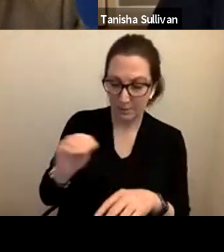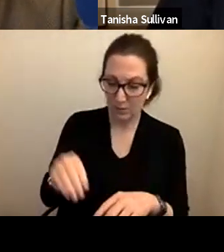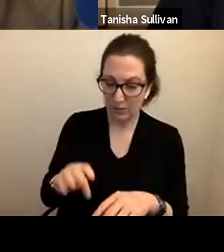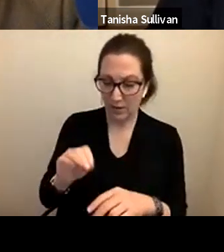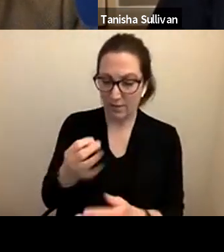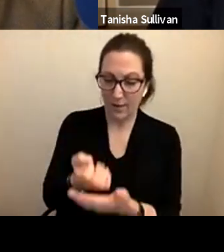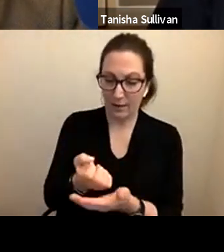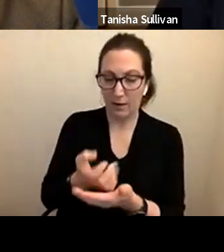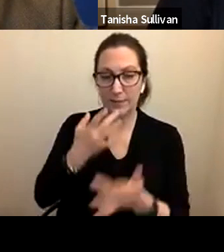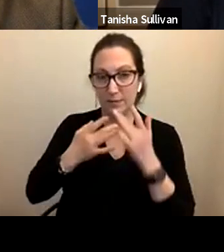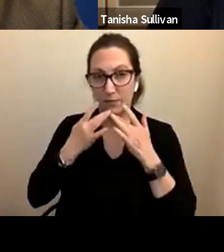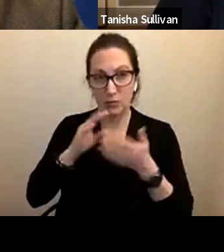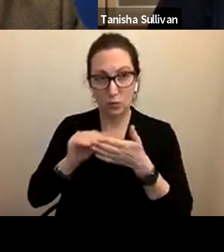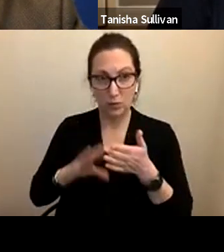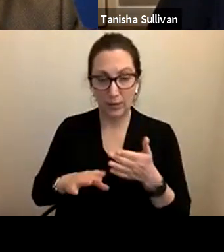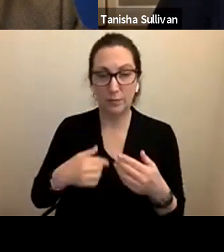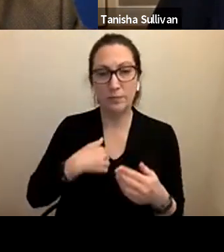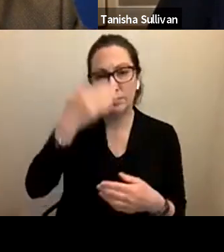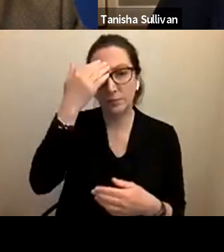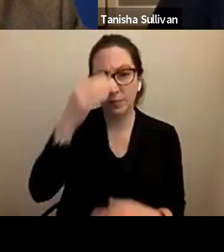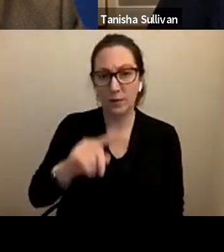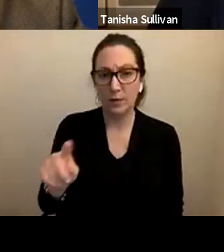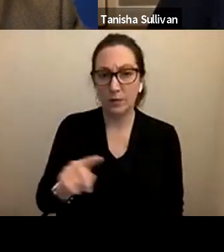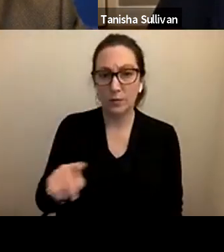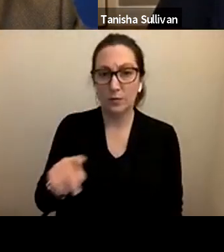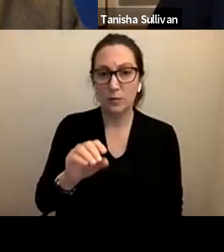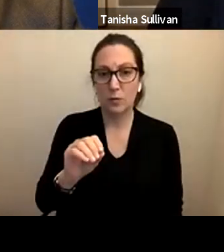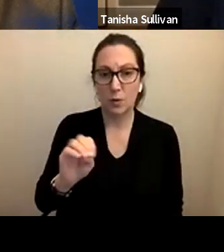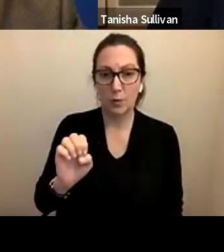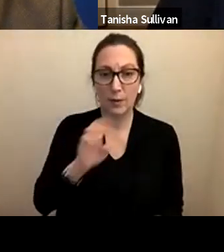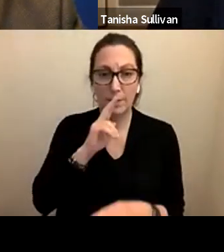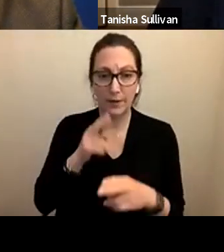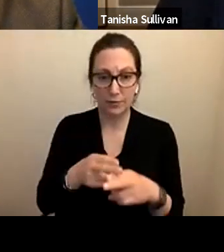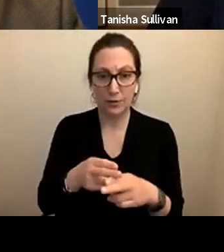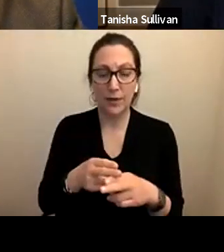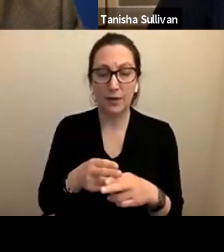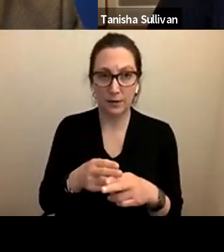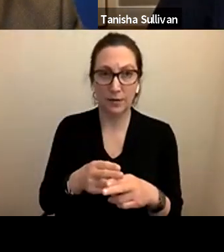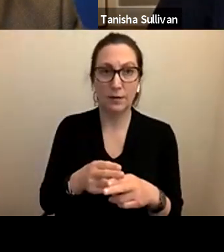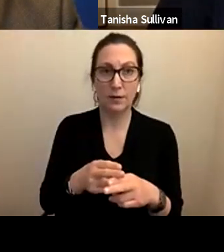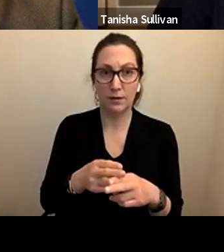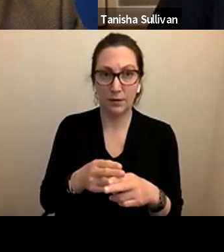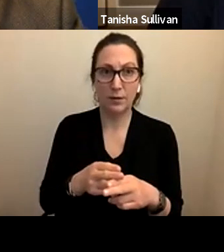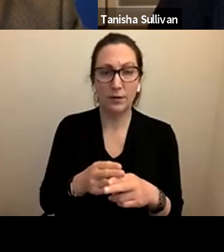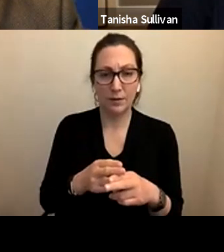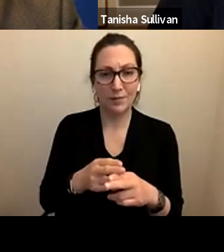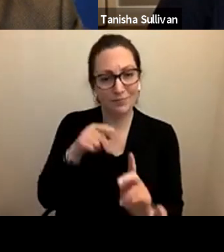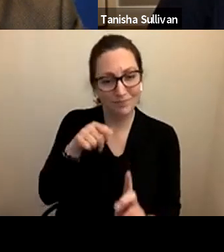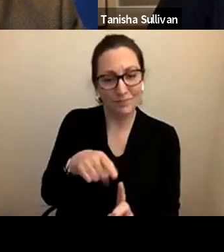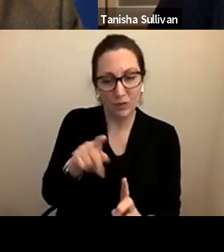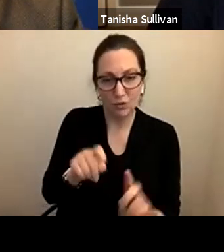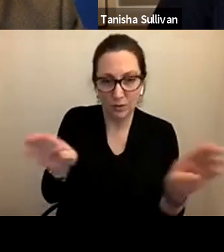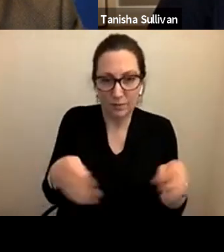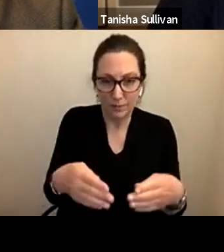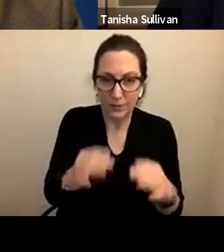of that nature. I know Zoe had suggested, and I don't want to speak for you, Zoe, but I know you had suggested trying to get at people's individual